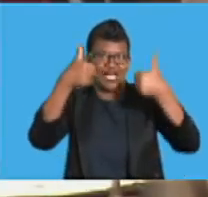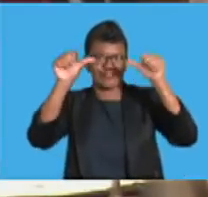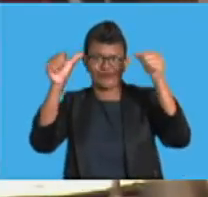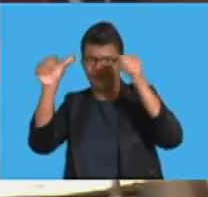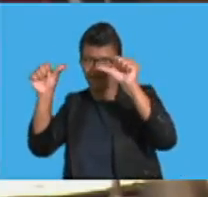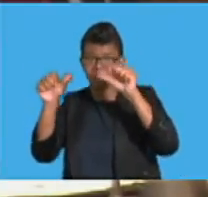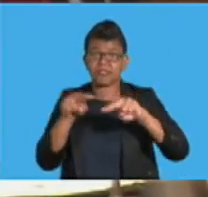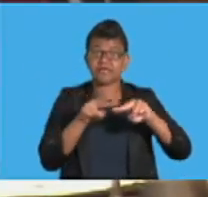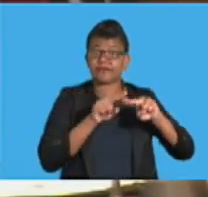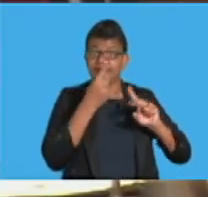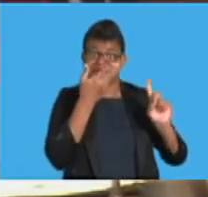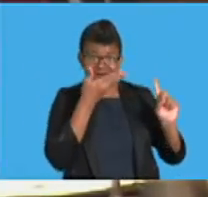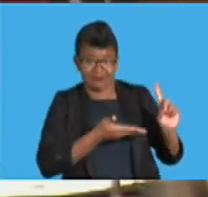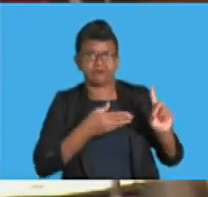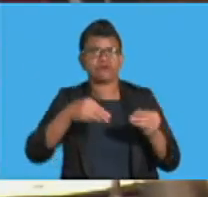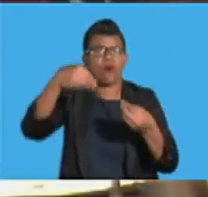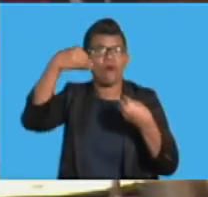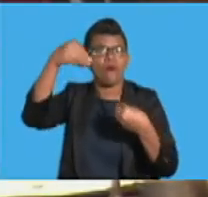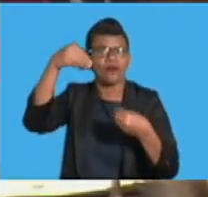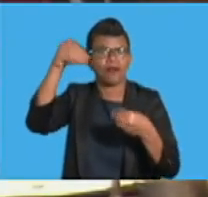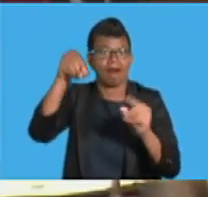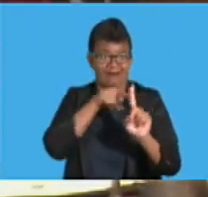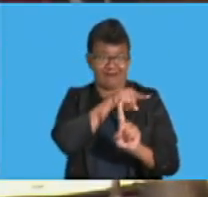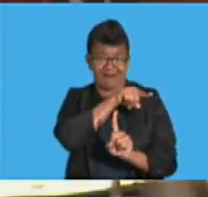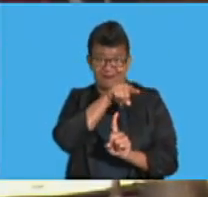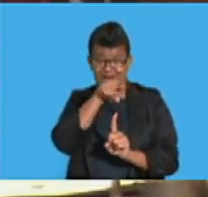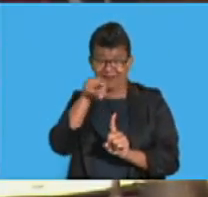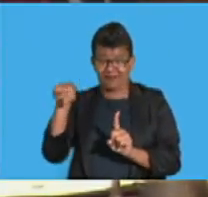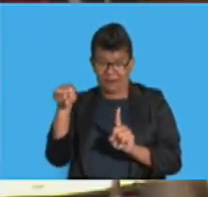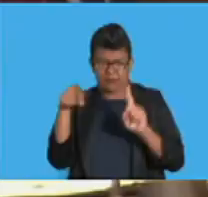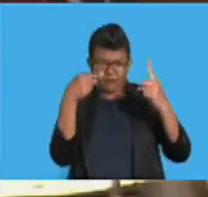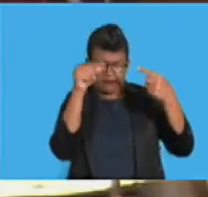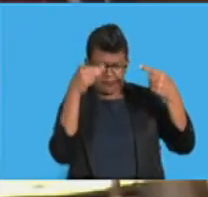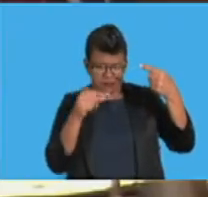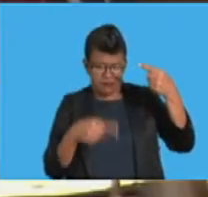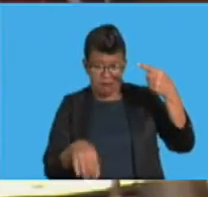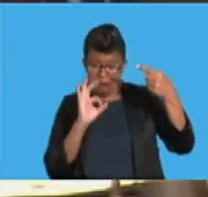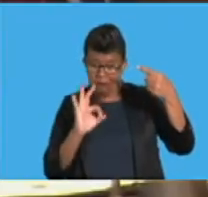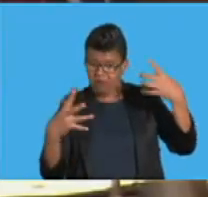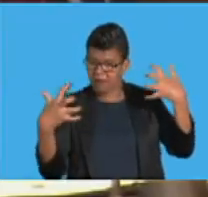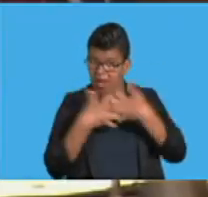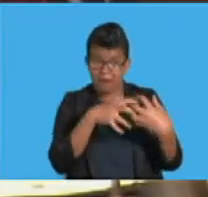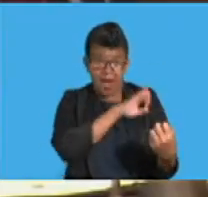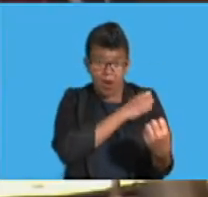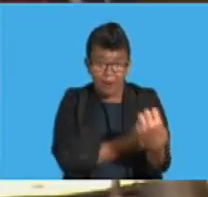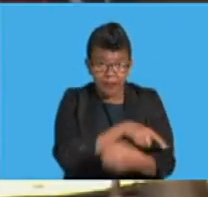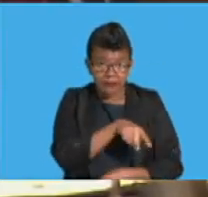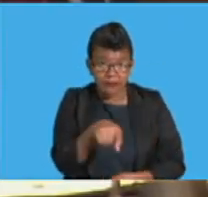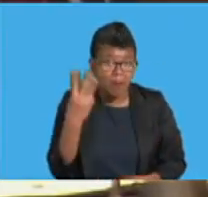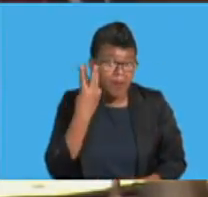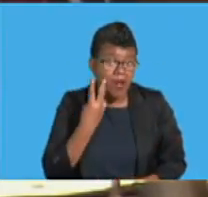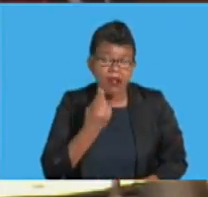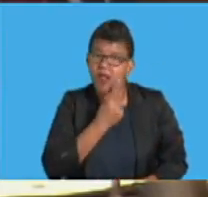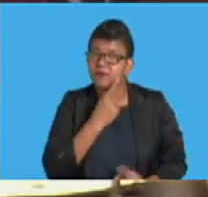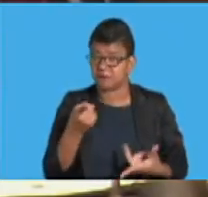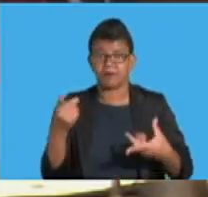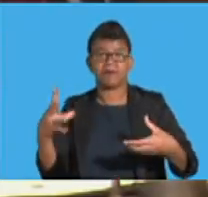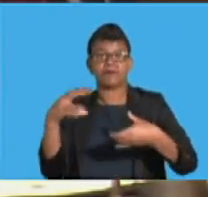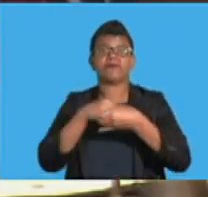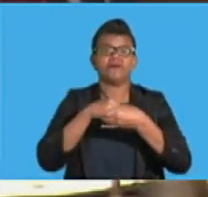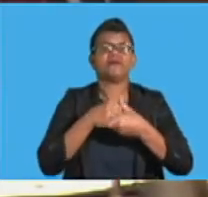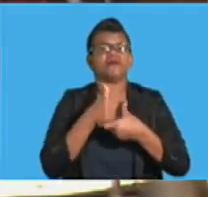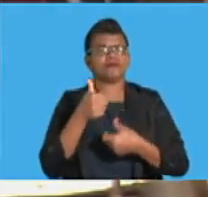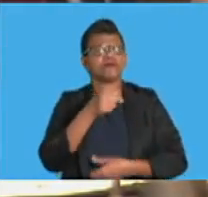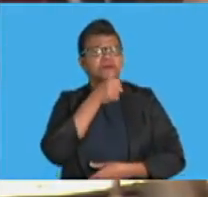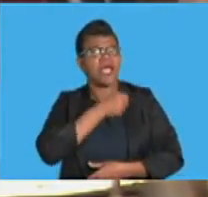we will promote the increased participation of women and girls in traditionally male trades and occupations. This requires a mindset change